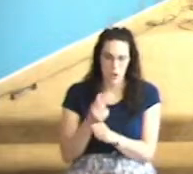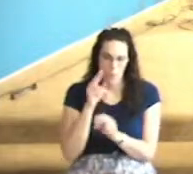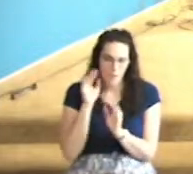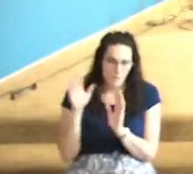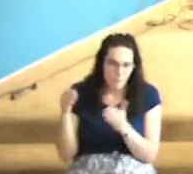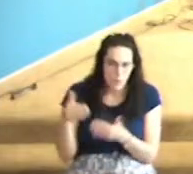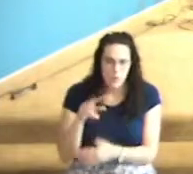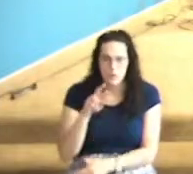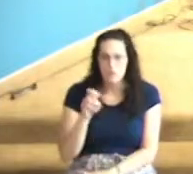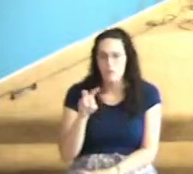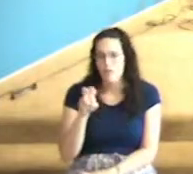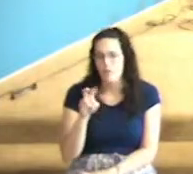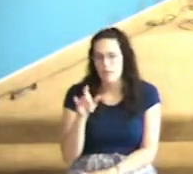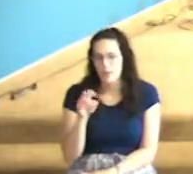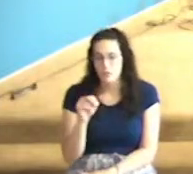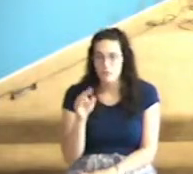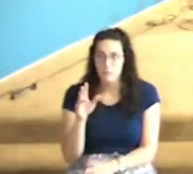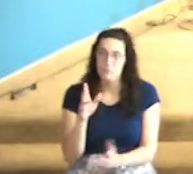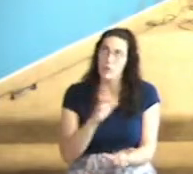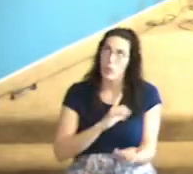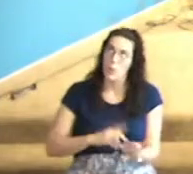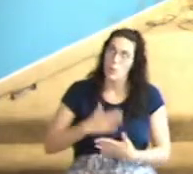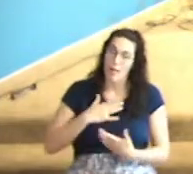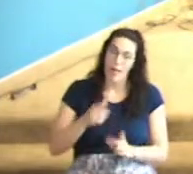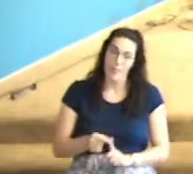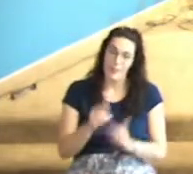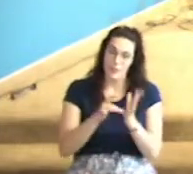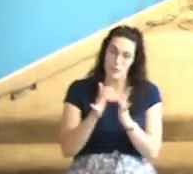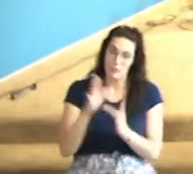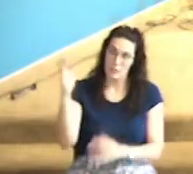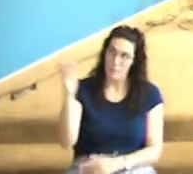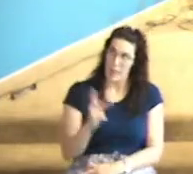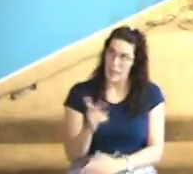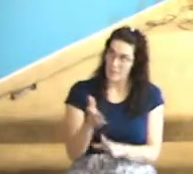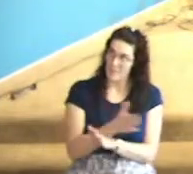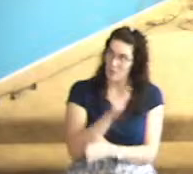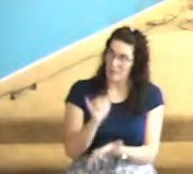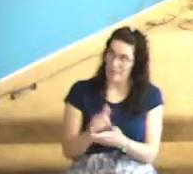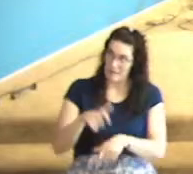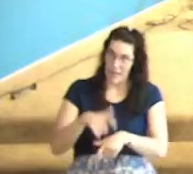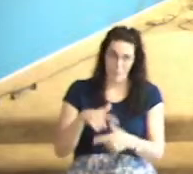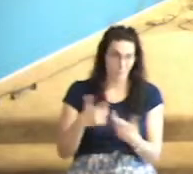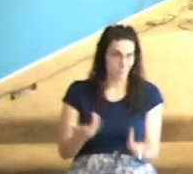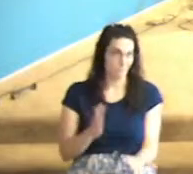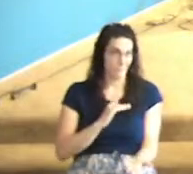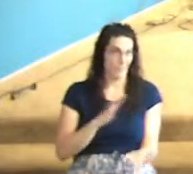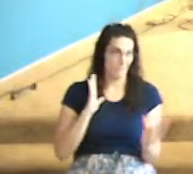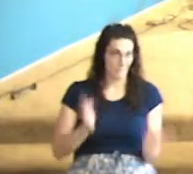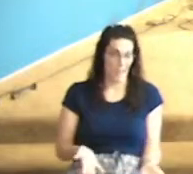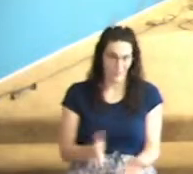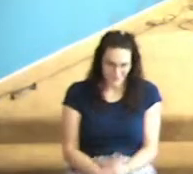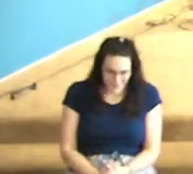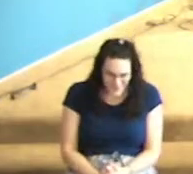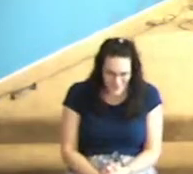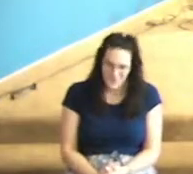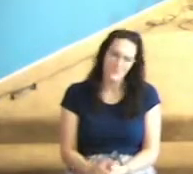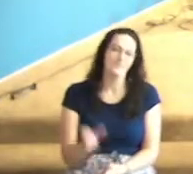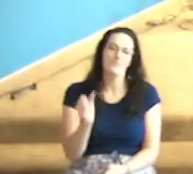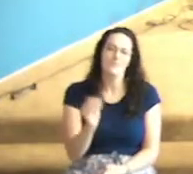unless Jesus comes back, which would be great. So, invite you to Exodus chapter